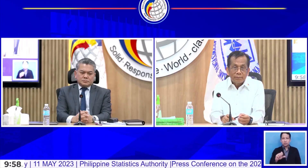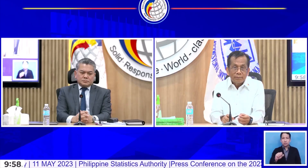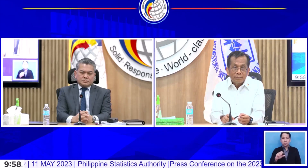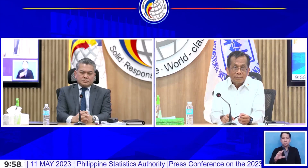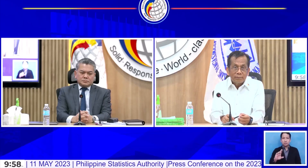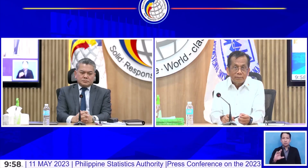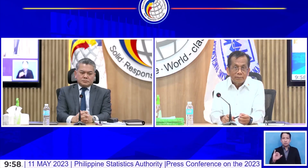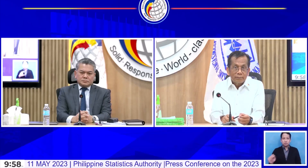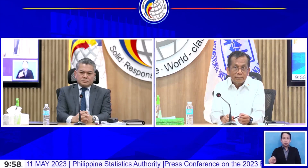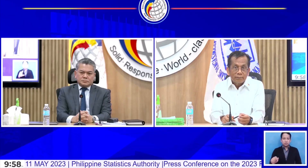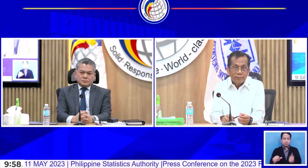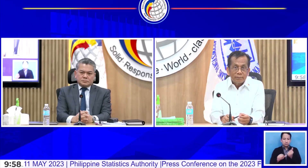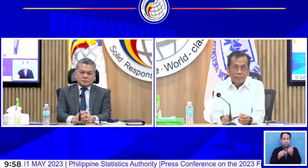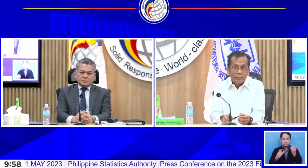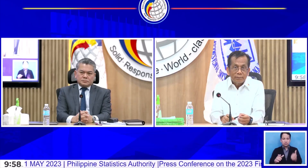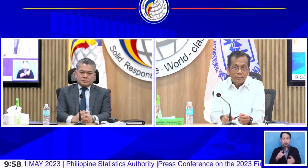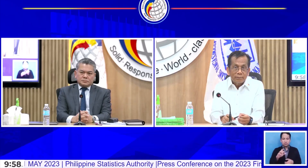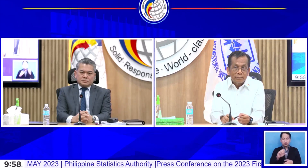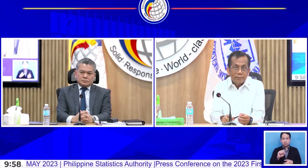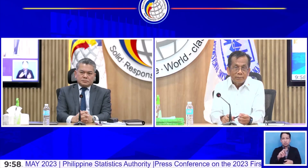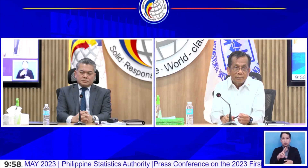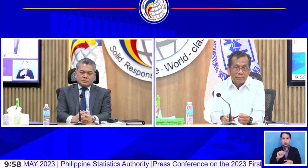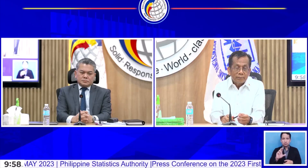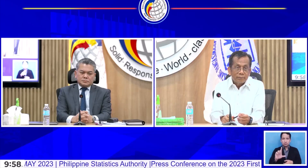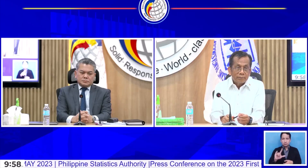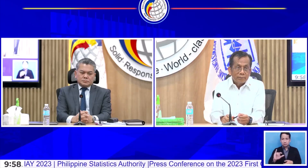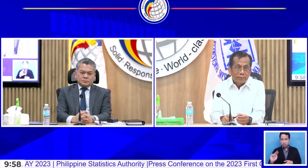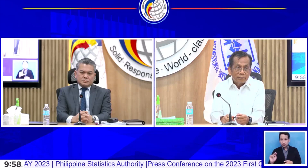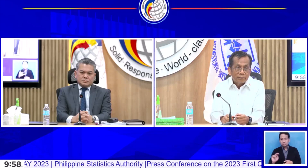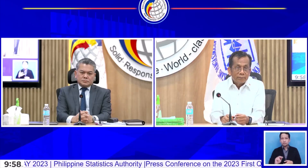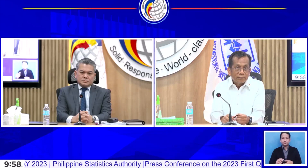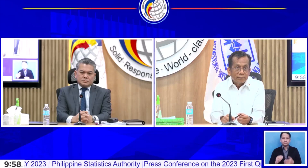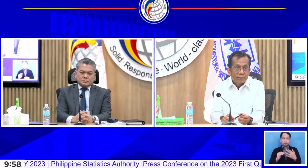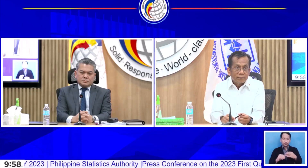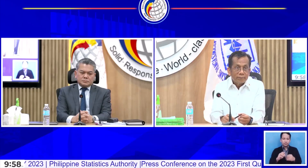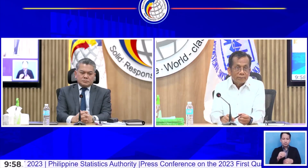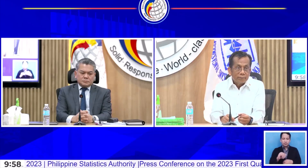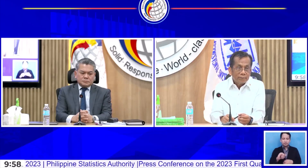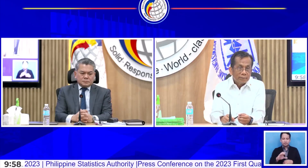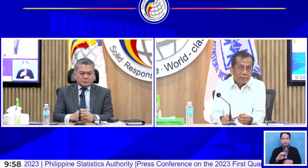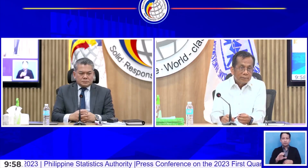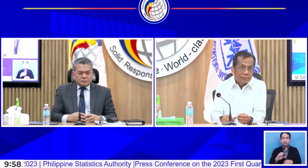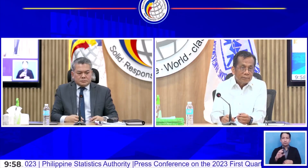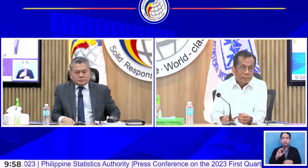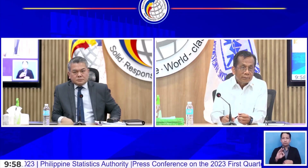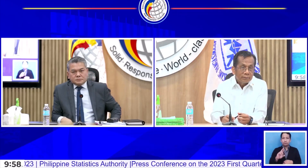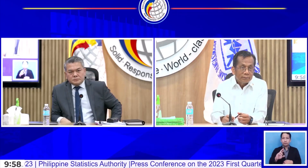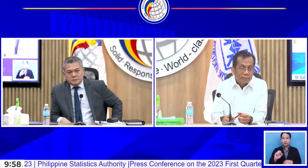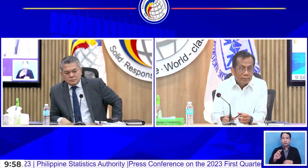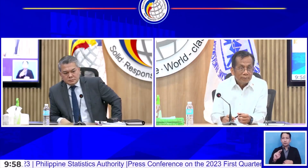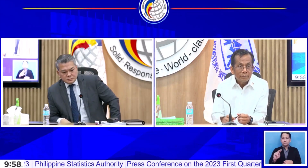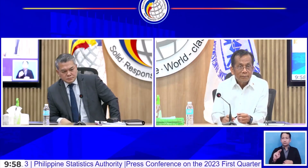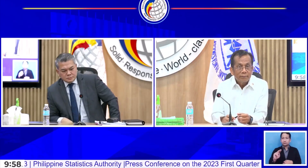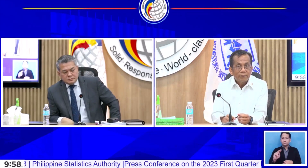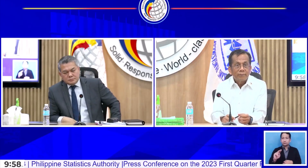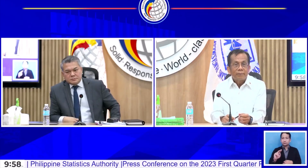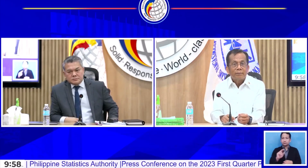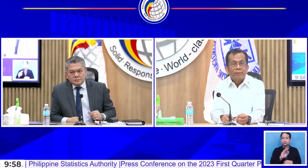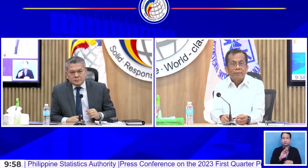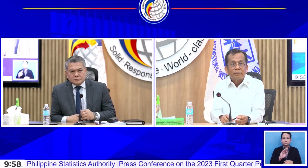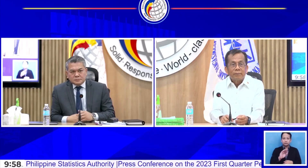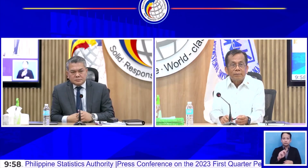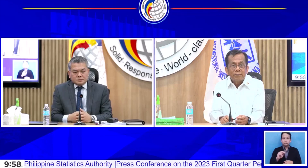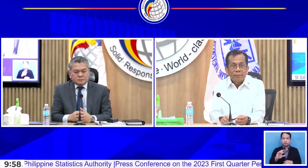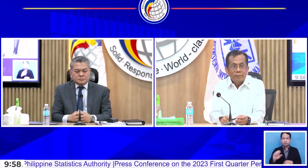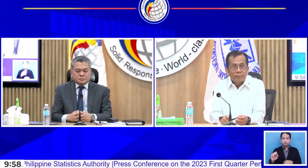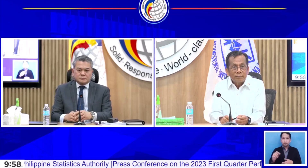Secretary Sara Lynn Daway Docanes, OIC Director Frances Fatima Cabana, at Assistant Director